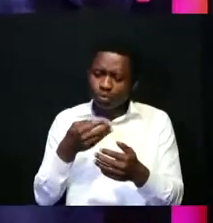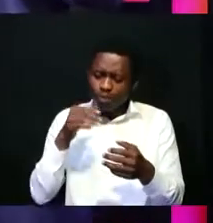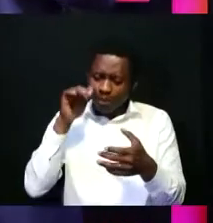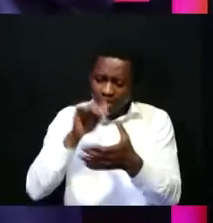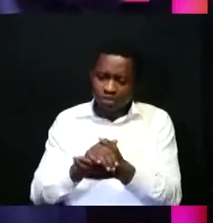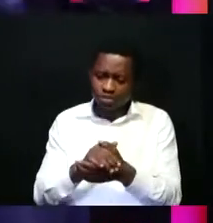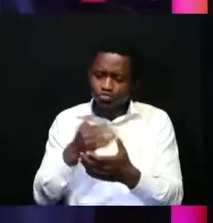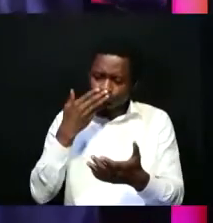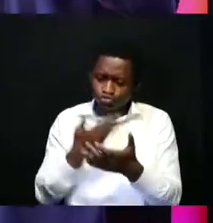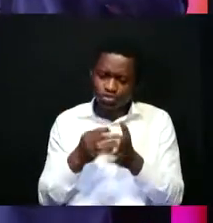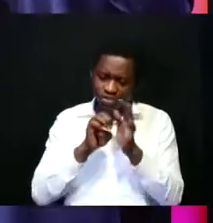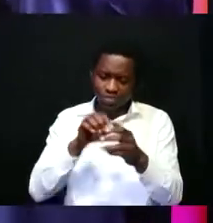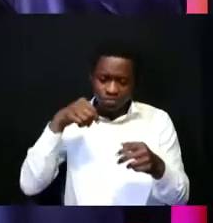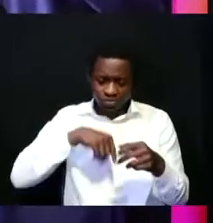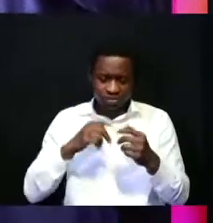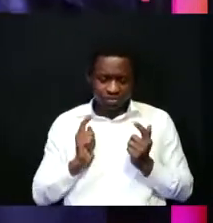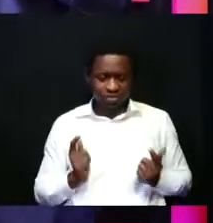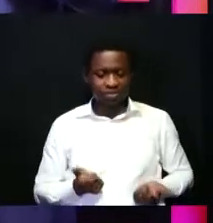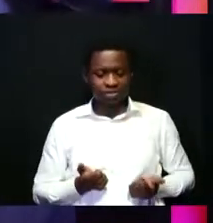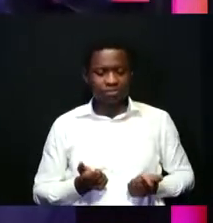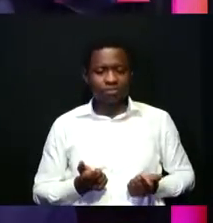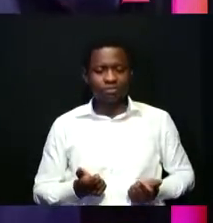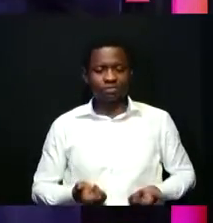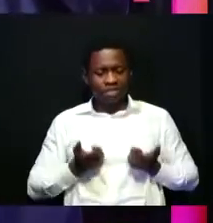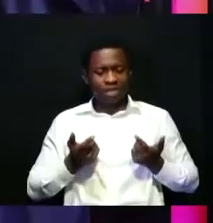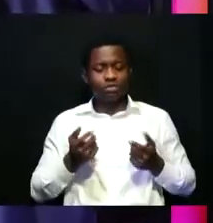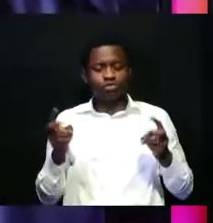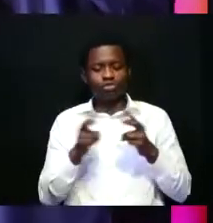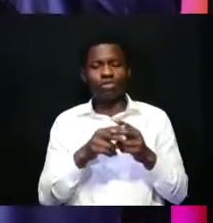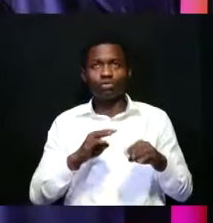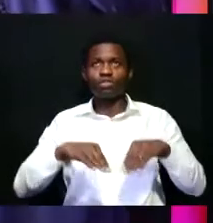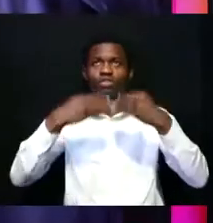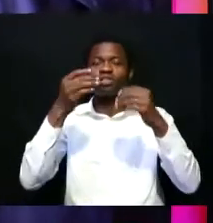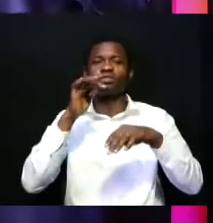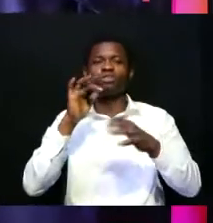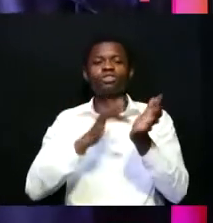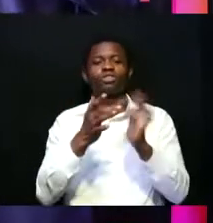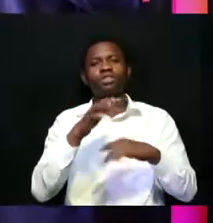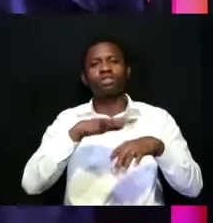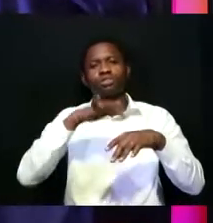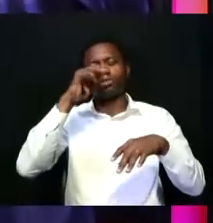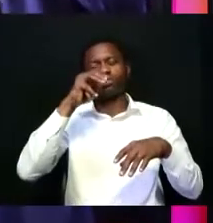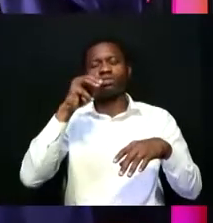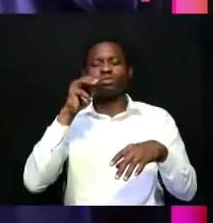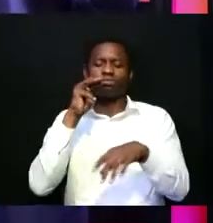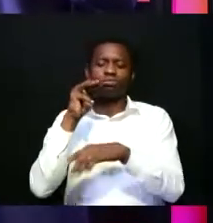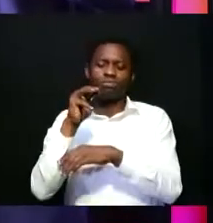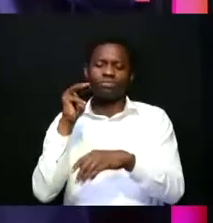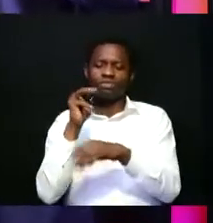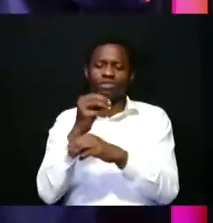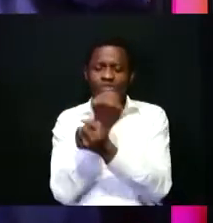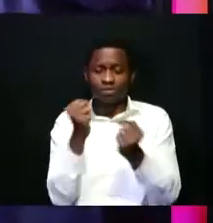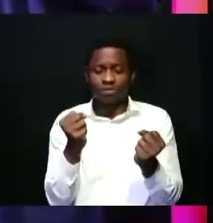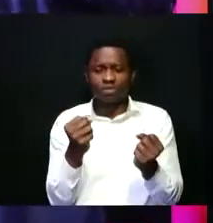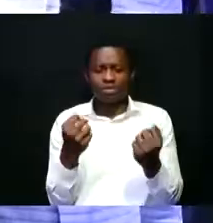in us that they will glorify Jesus, the Messiah. Shall we lift up hands